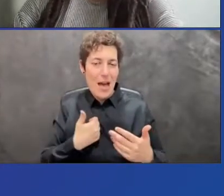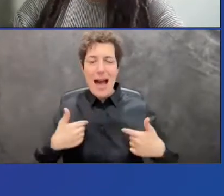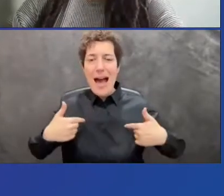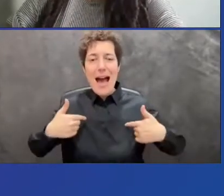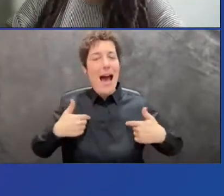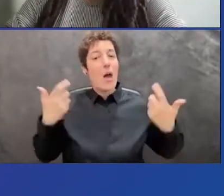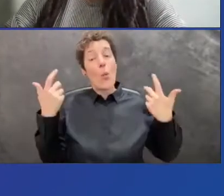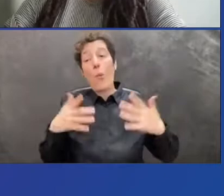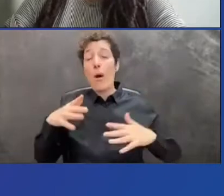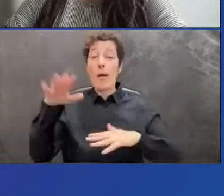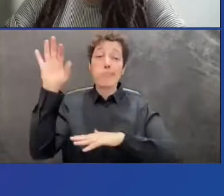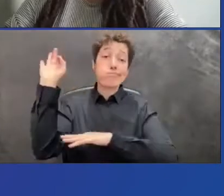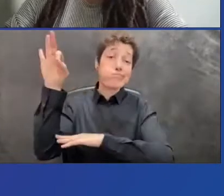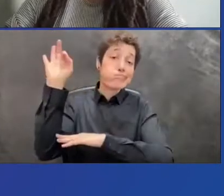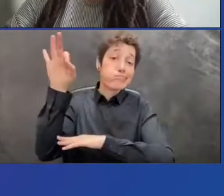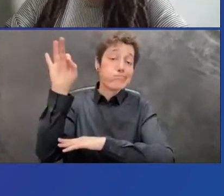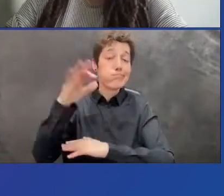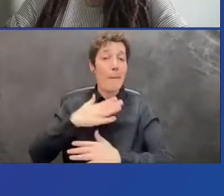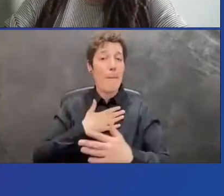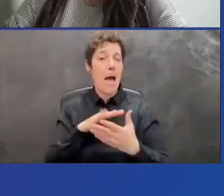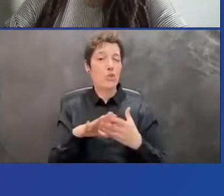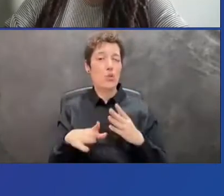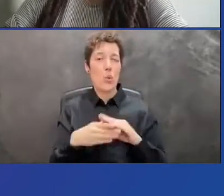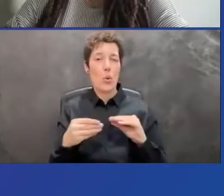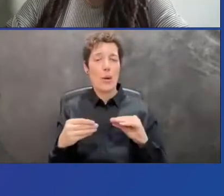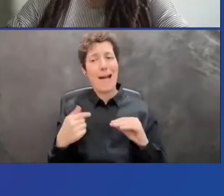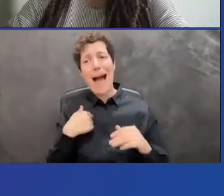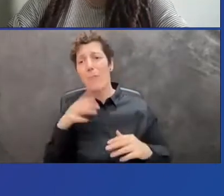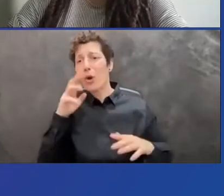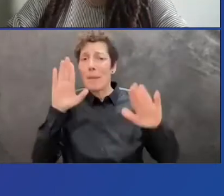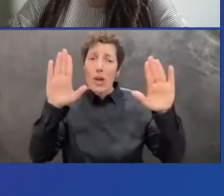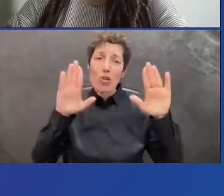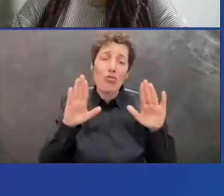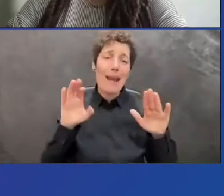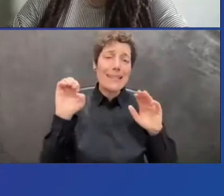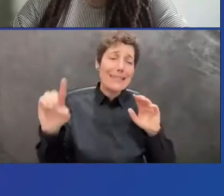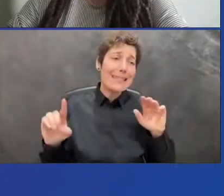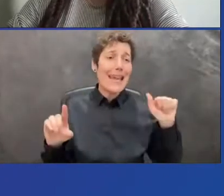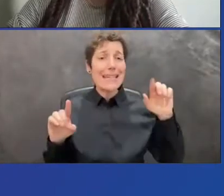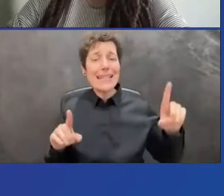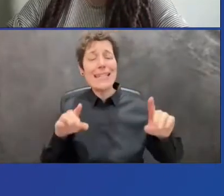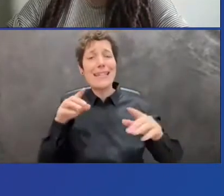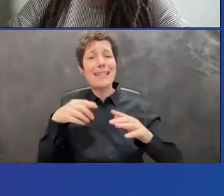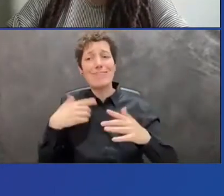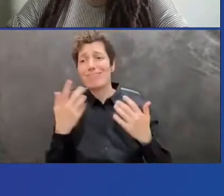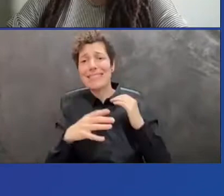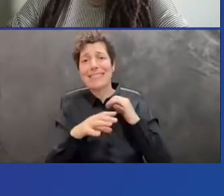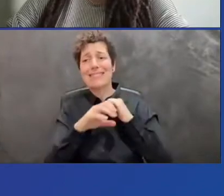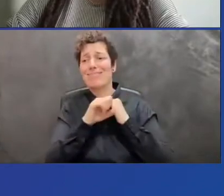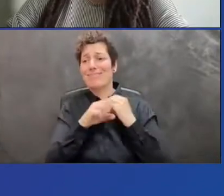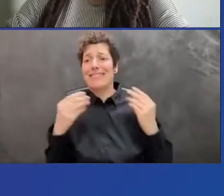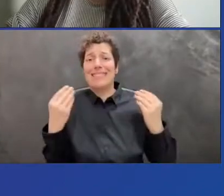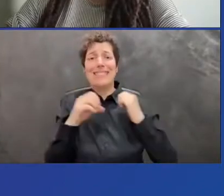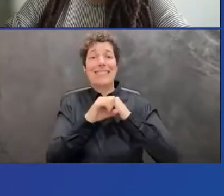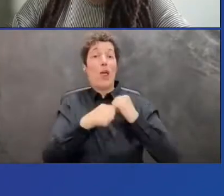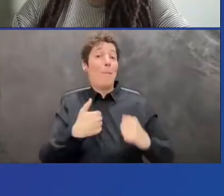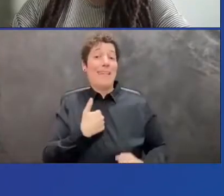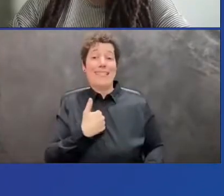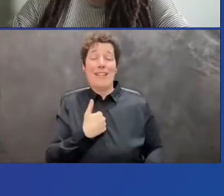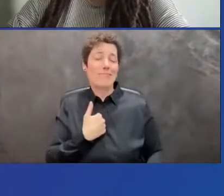how great I think this is going to be. Like, that's really rough. That's really hard to do. And I don't, maybe I just don't have a personality for